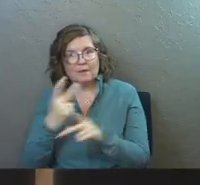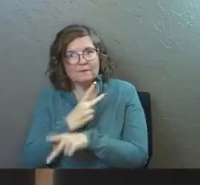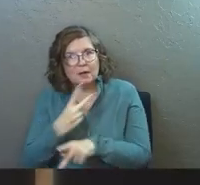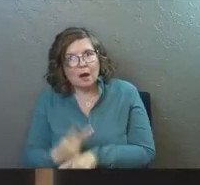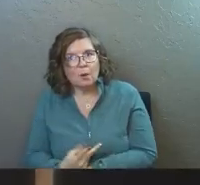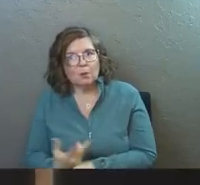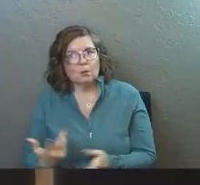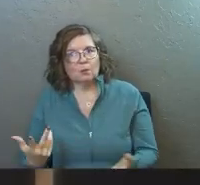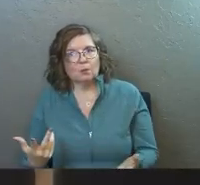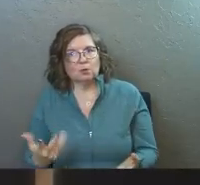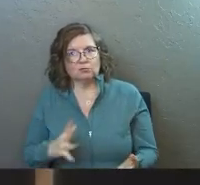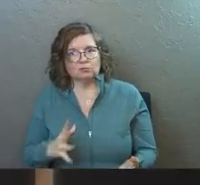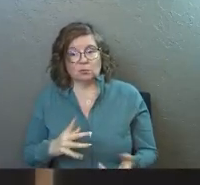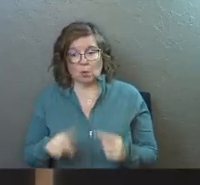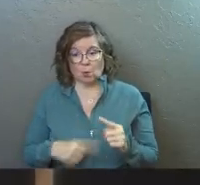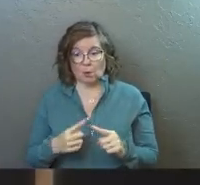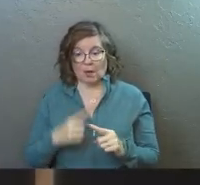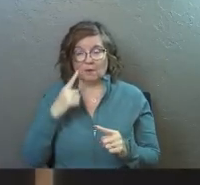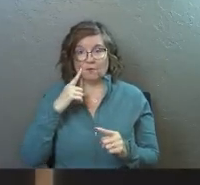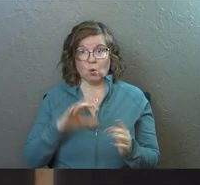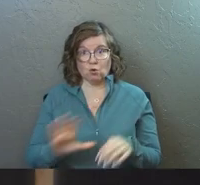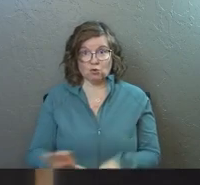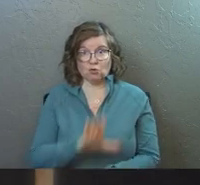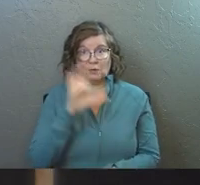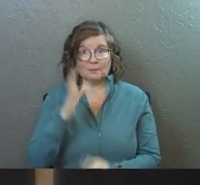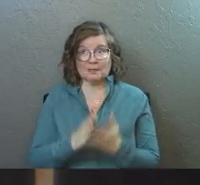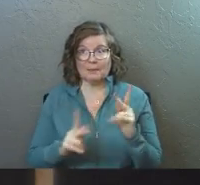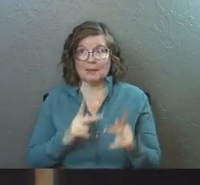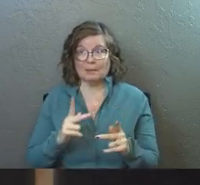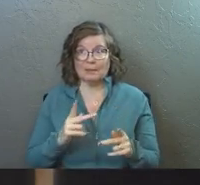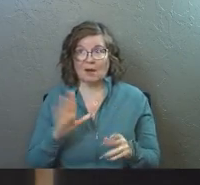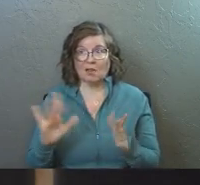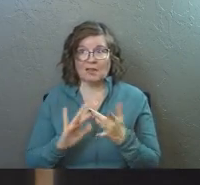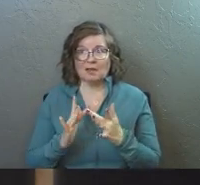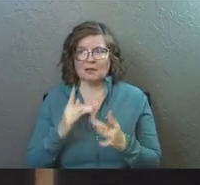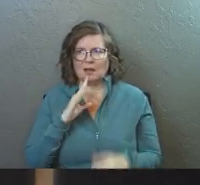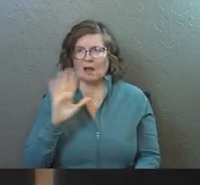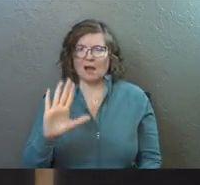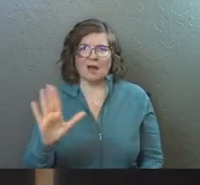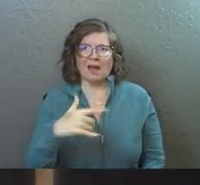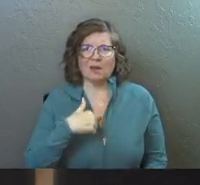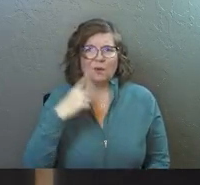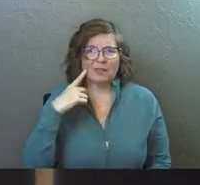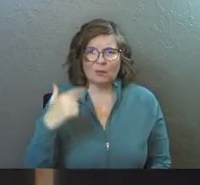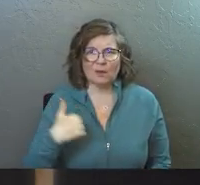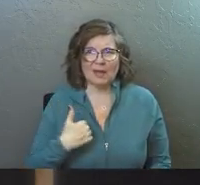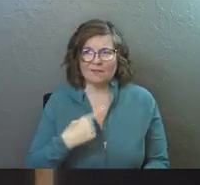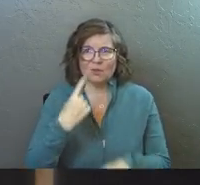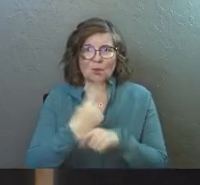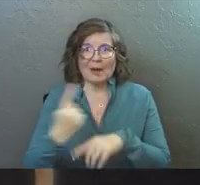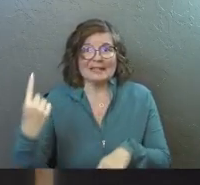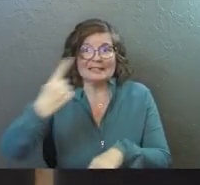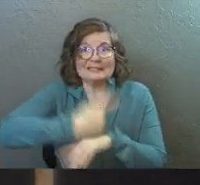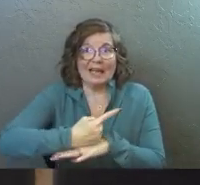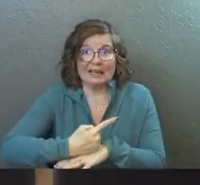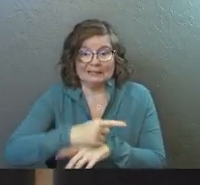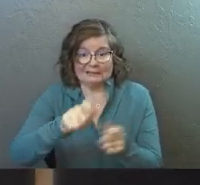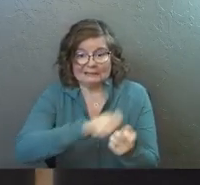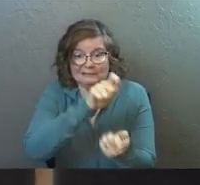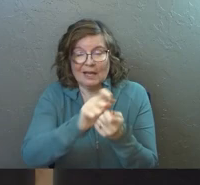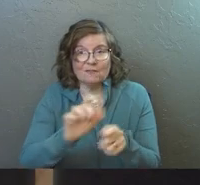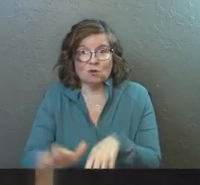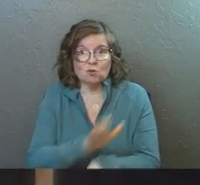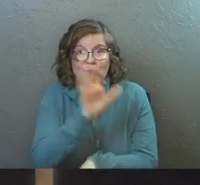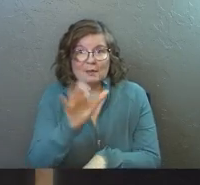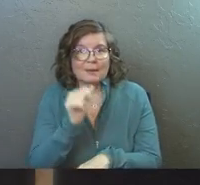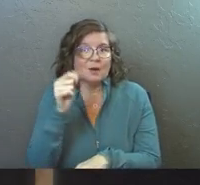for us. Even when it comes to Christmas, so some people will be out there on the internet and they'll be like, I don't think that we've got the right date for Christmas